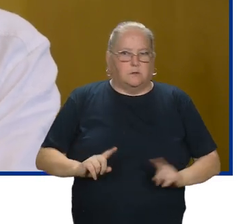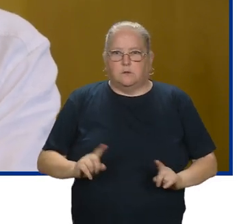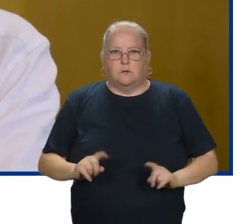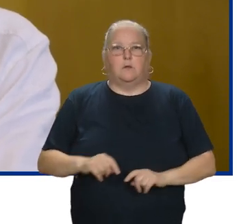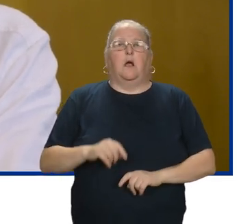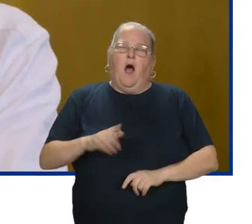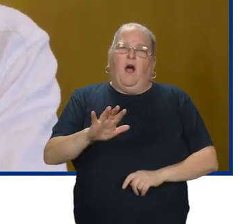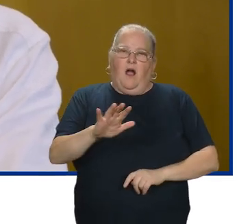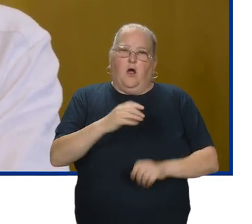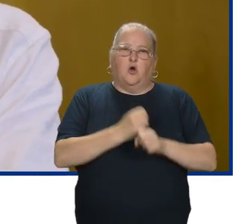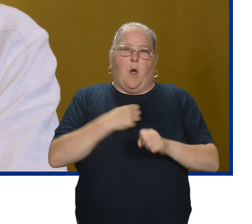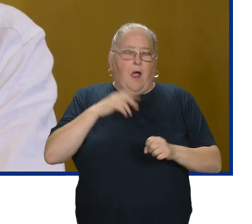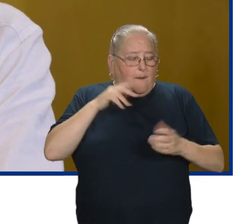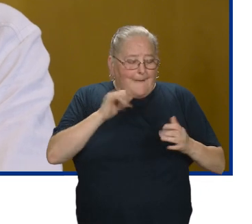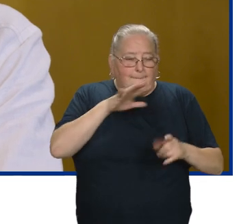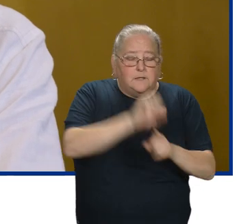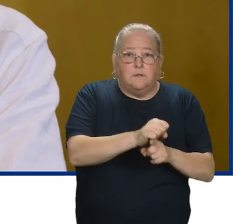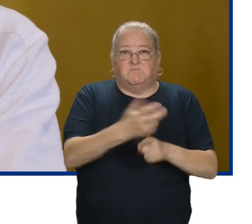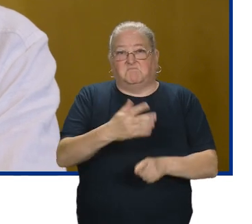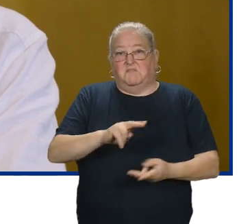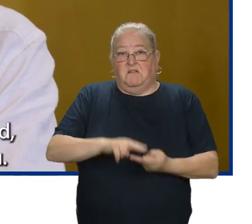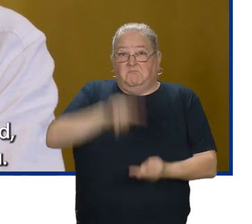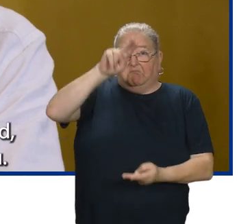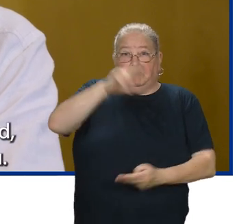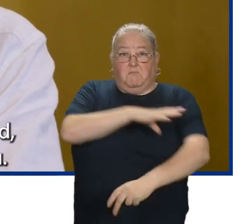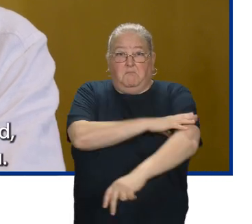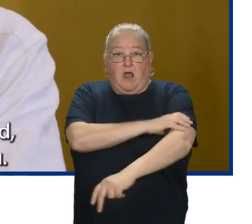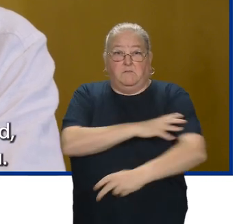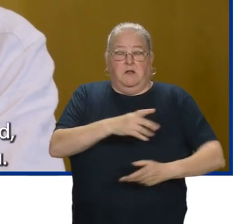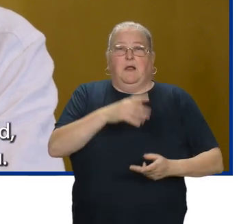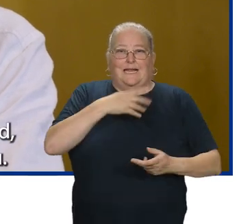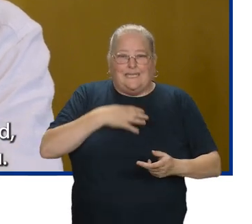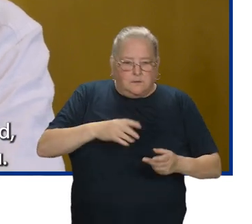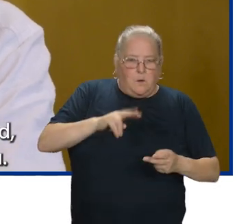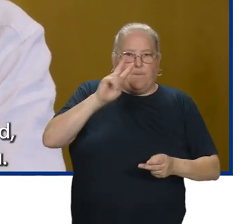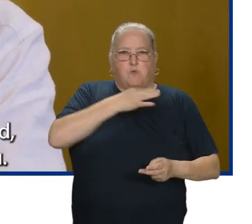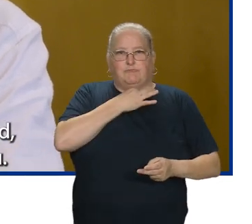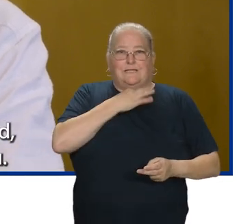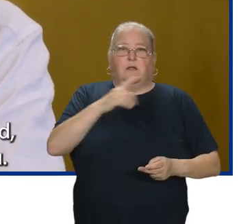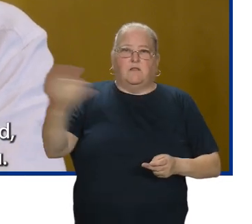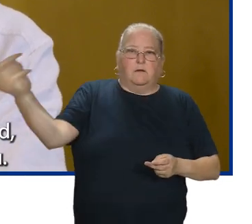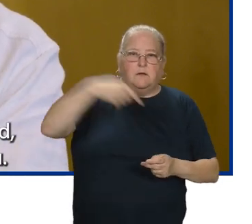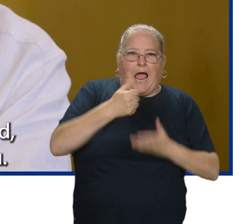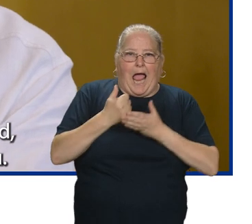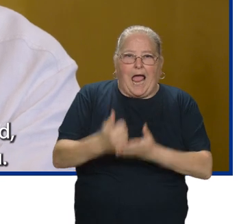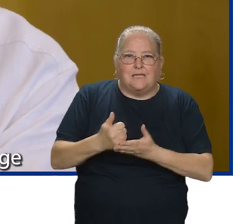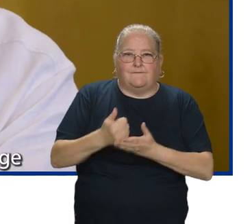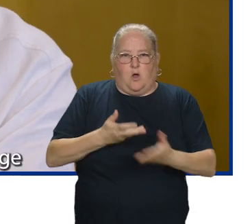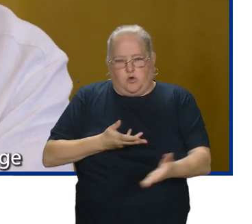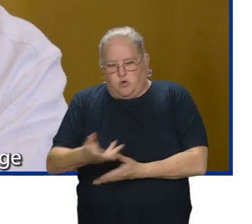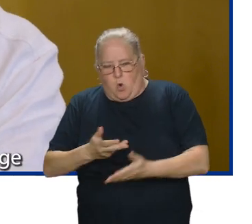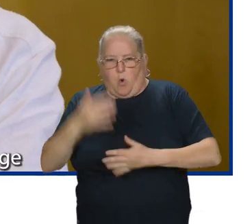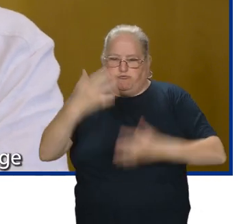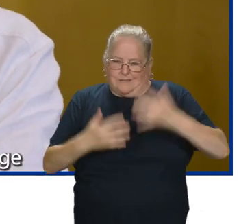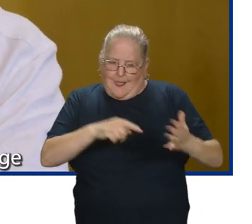blood pressure, which is a risk factor for later cardiovascular disease, then we would of course discuss the result with you,